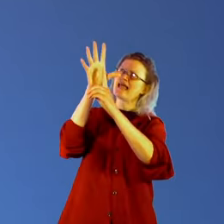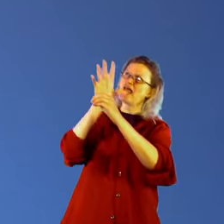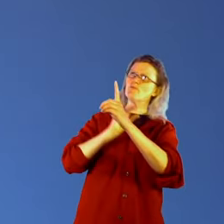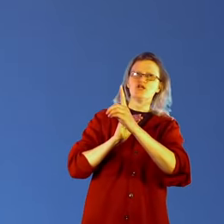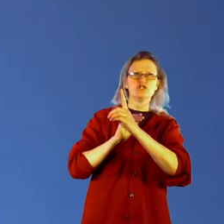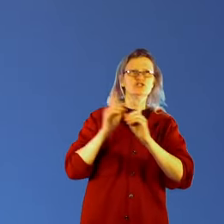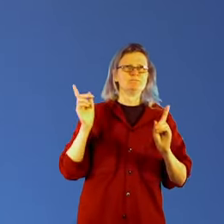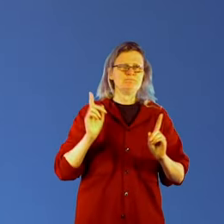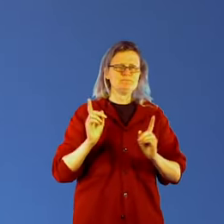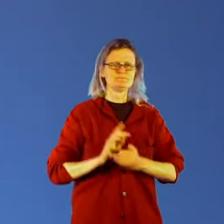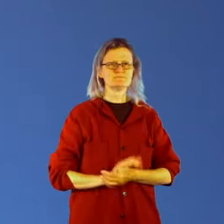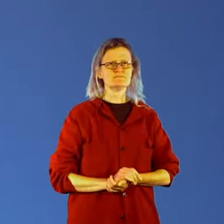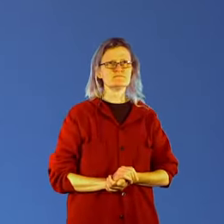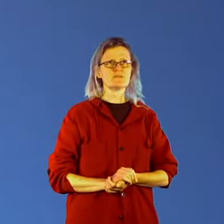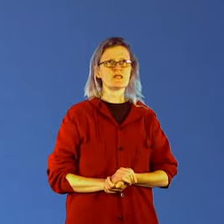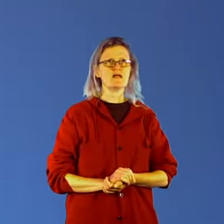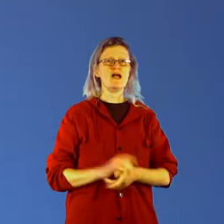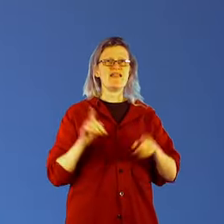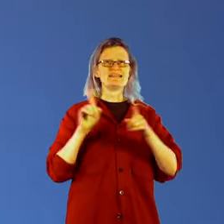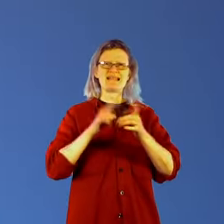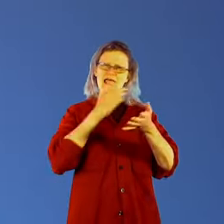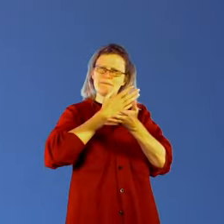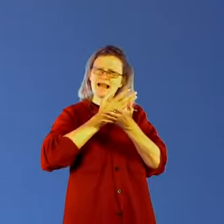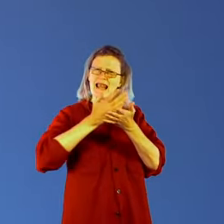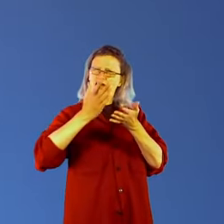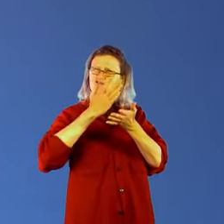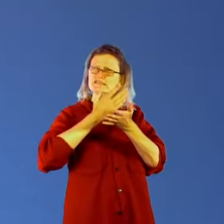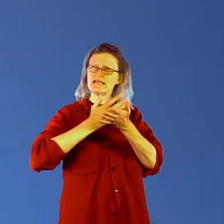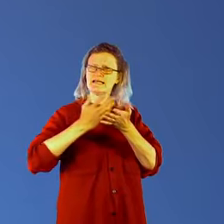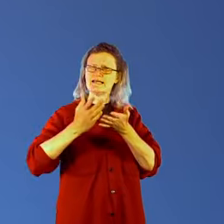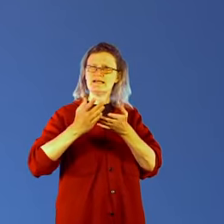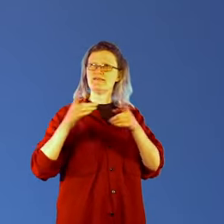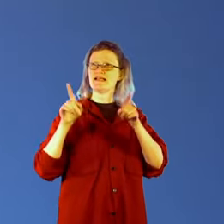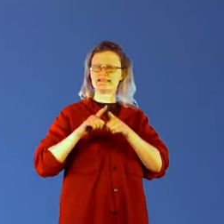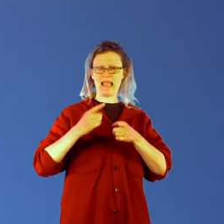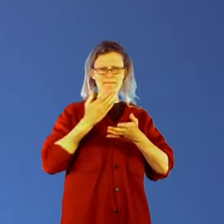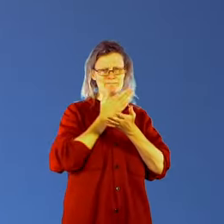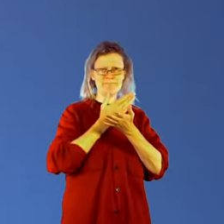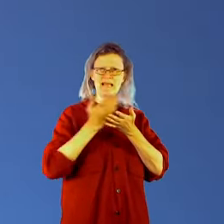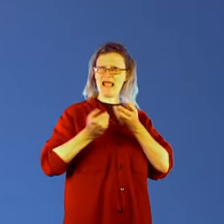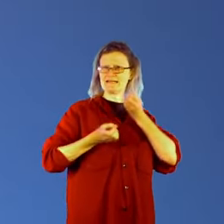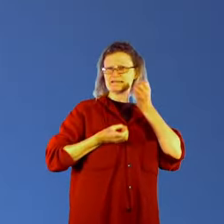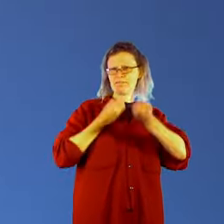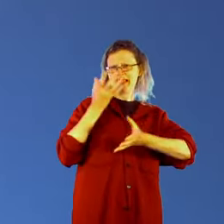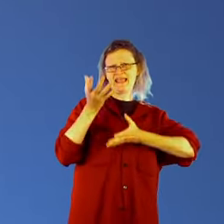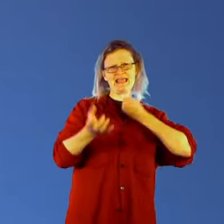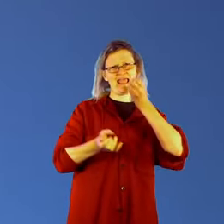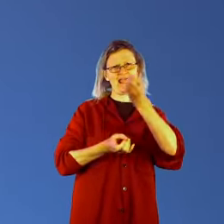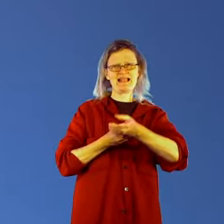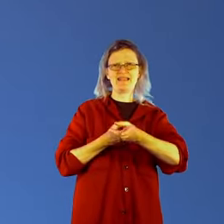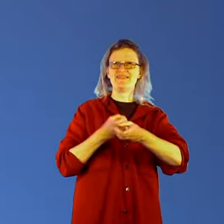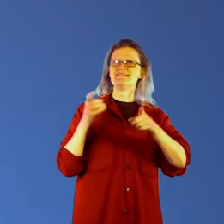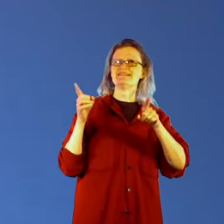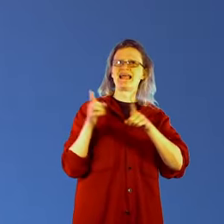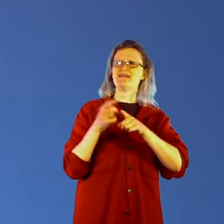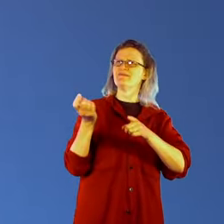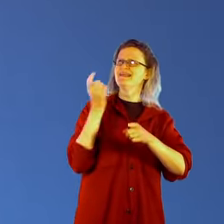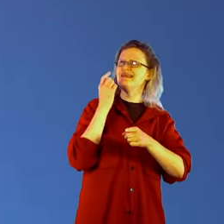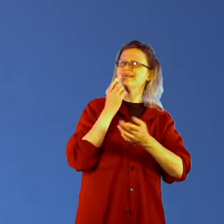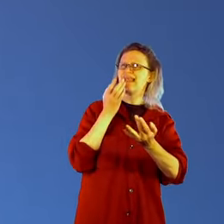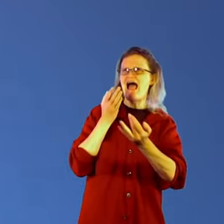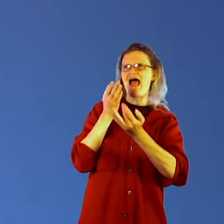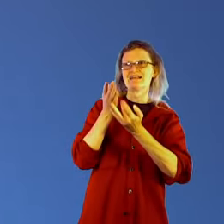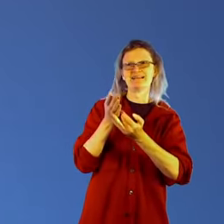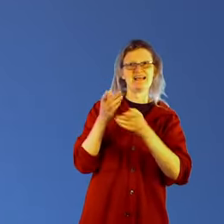And that same clarity, that same plain speaking, that same accessibility is in